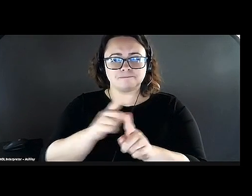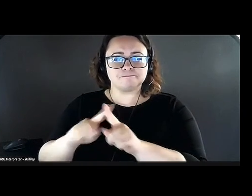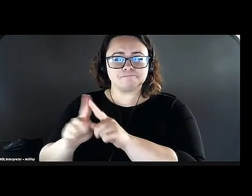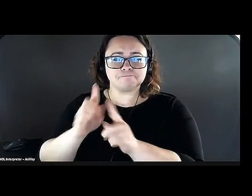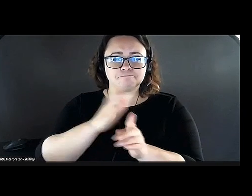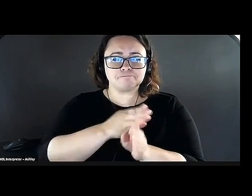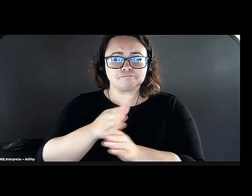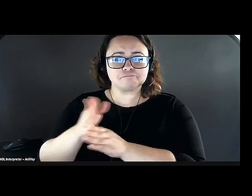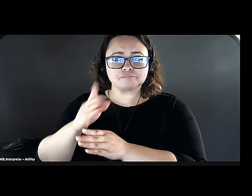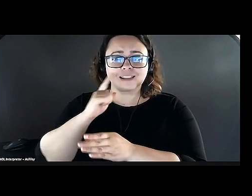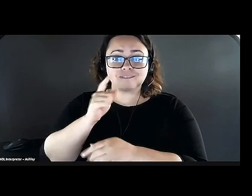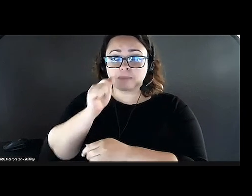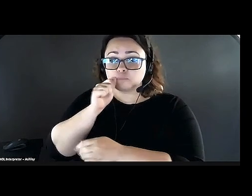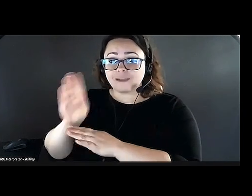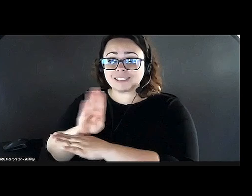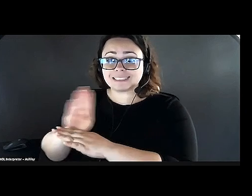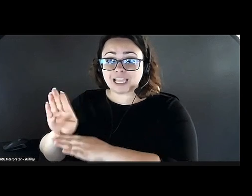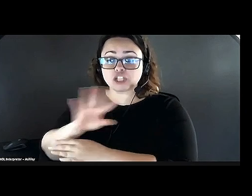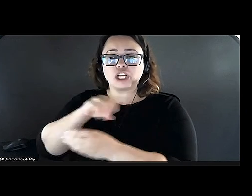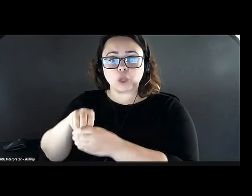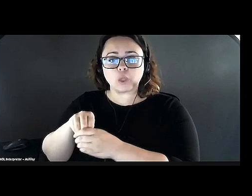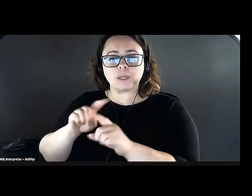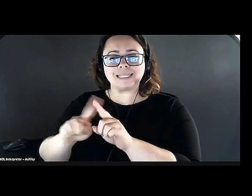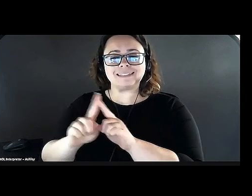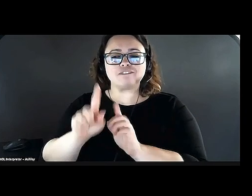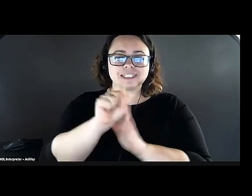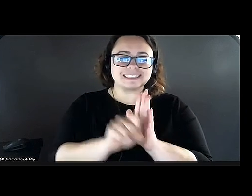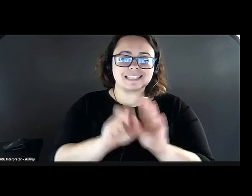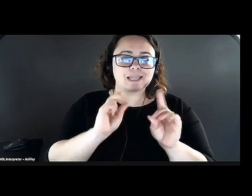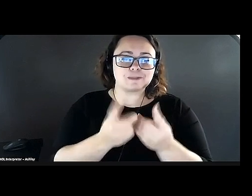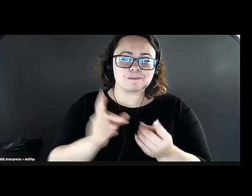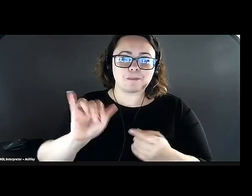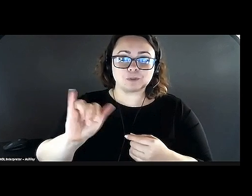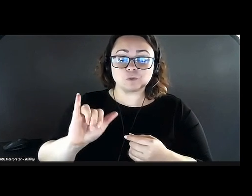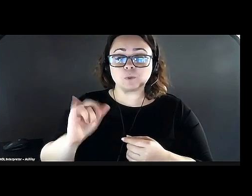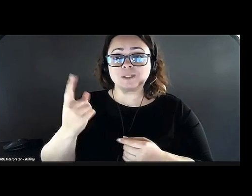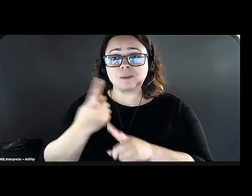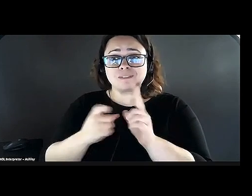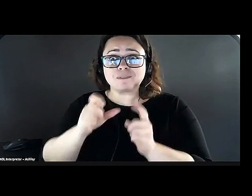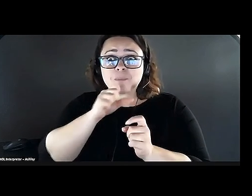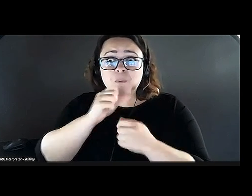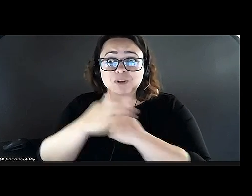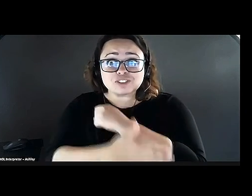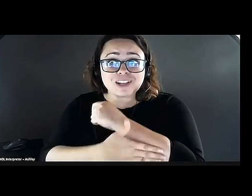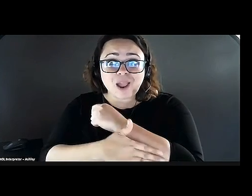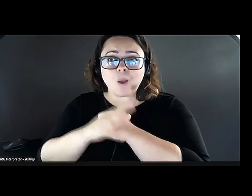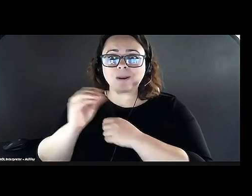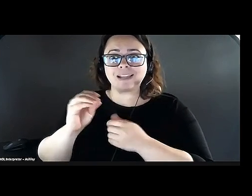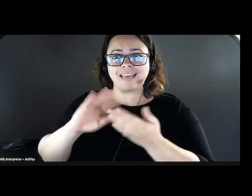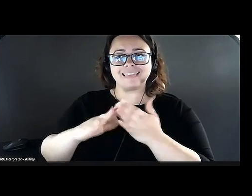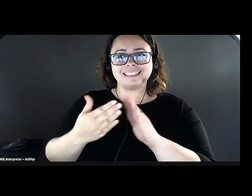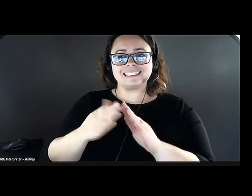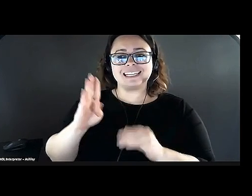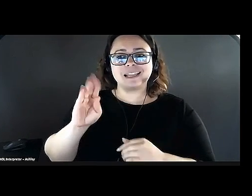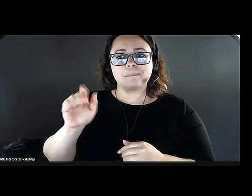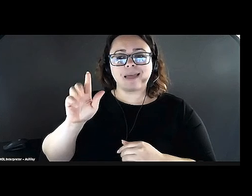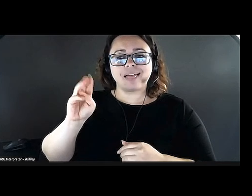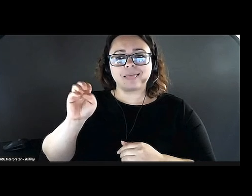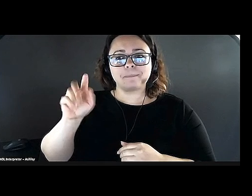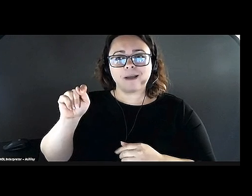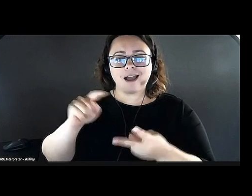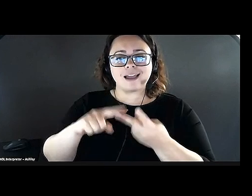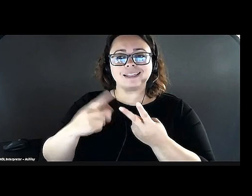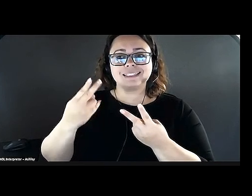private sector, including various state departments, someone from Orange County, and the cities of Belmont, Hayward, and Mountain